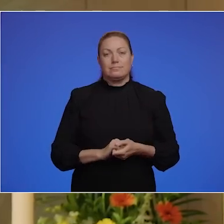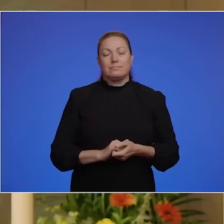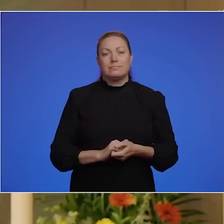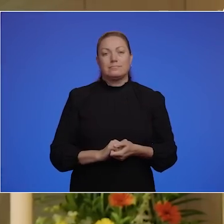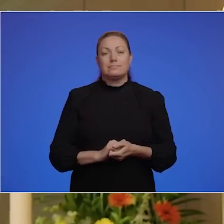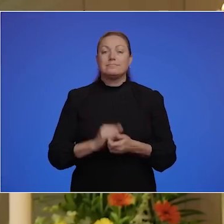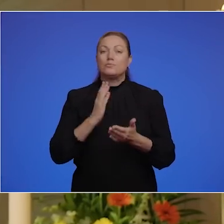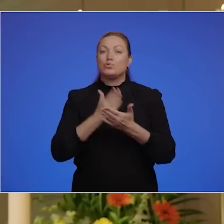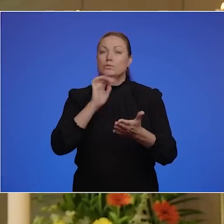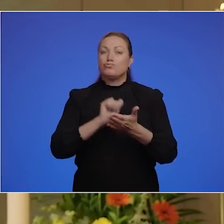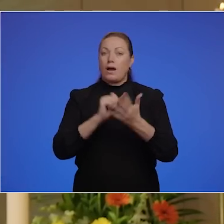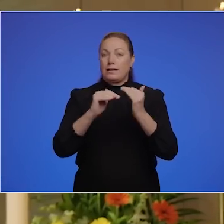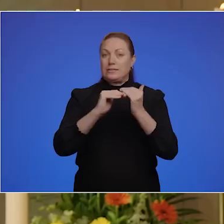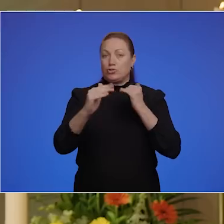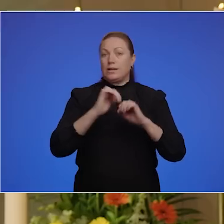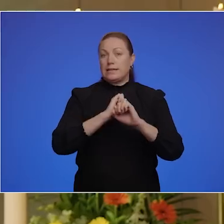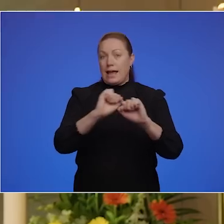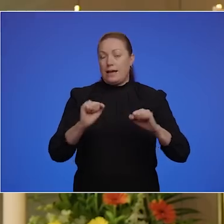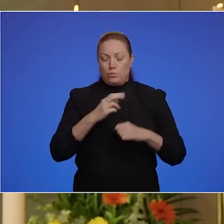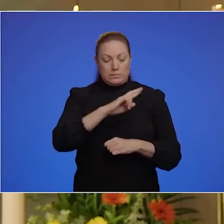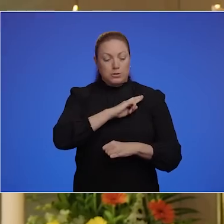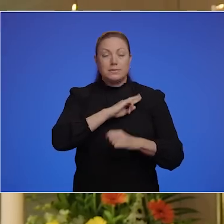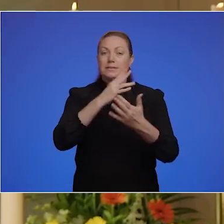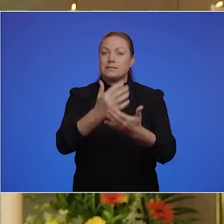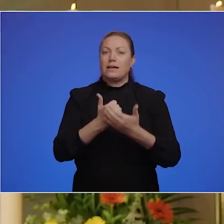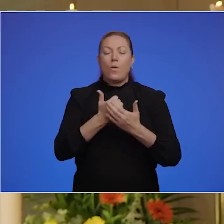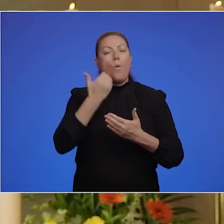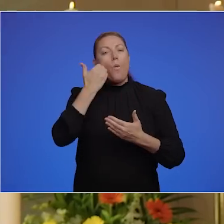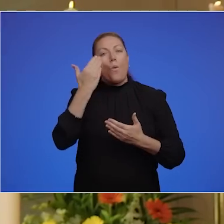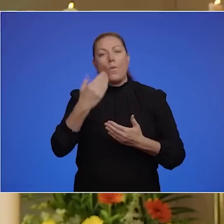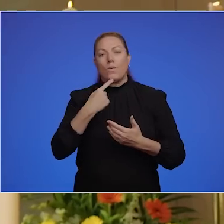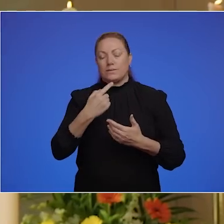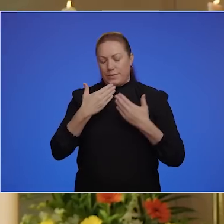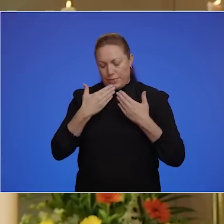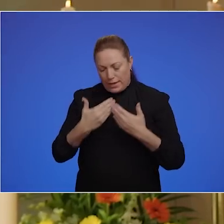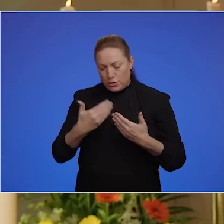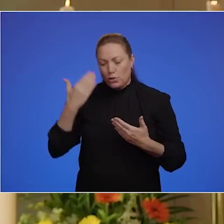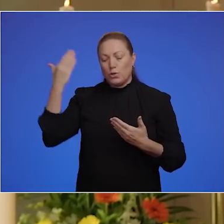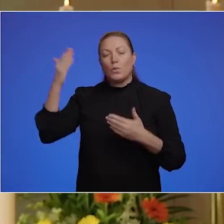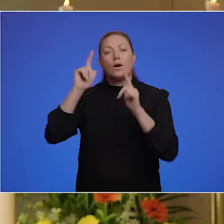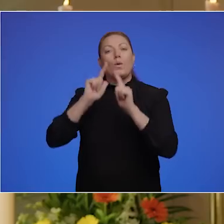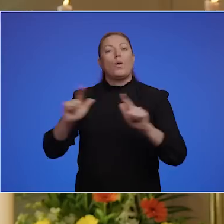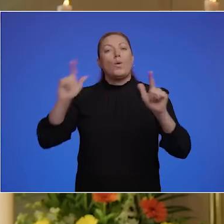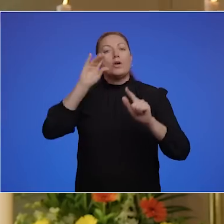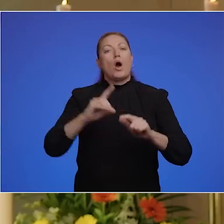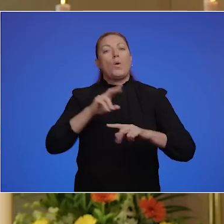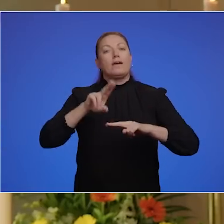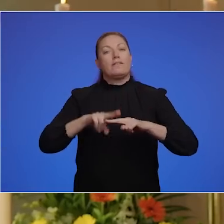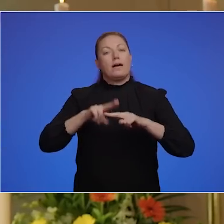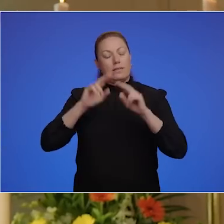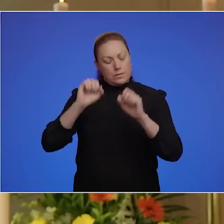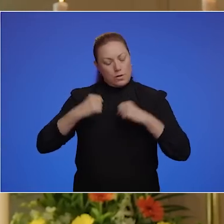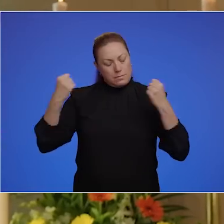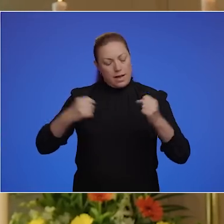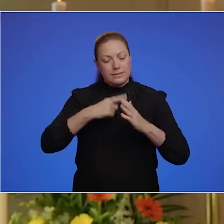right and just. It is truly right and just, our duty and our salvation, always and everywhere to give you thanks, Lord, Holy